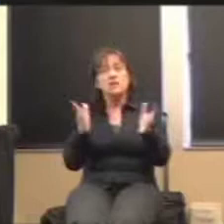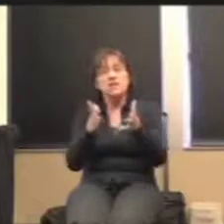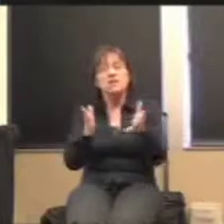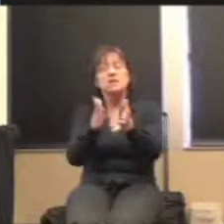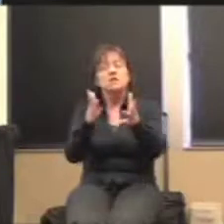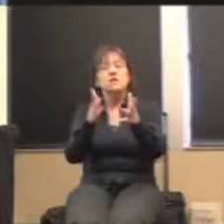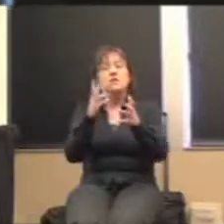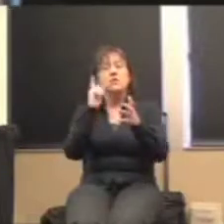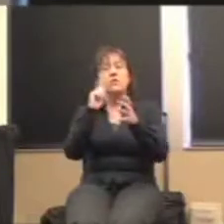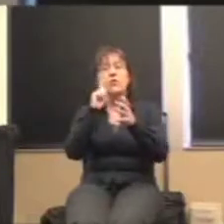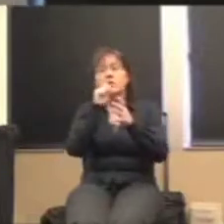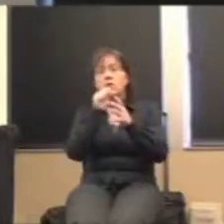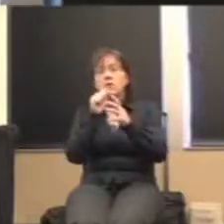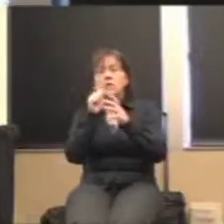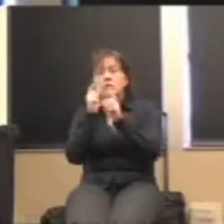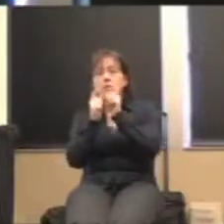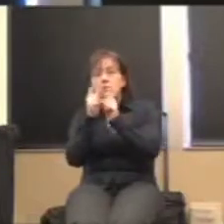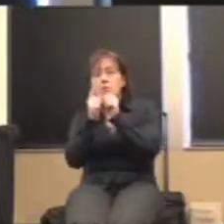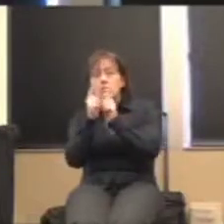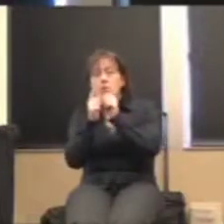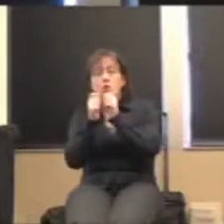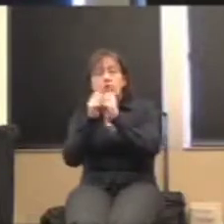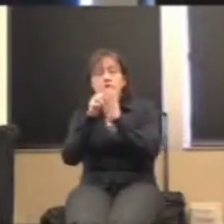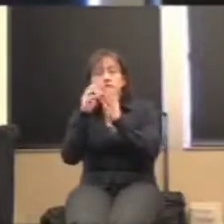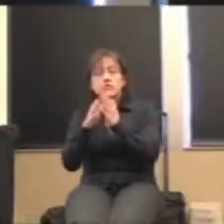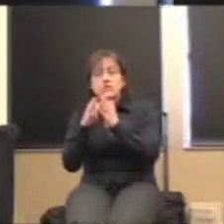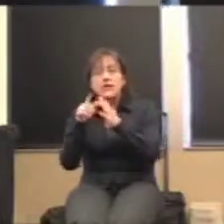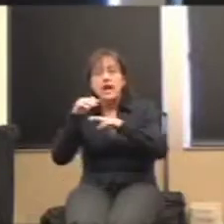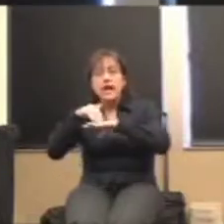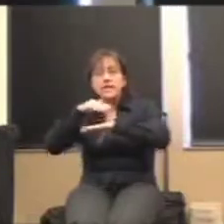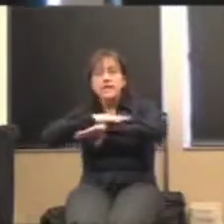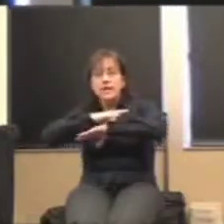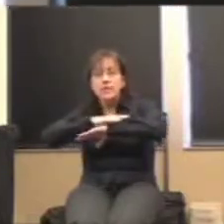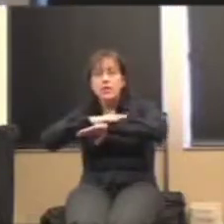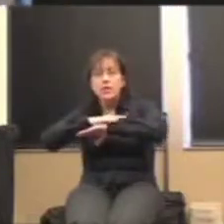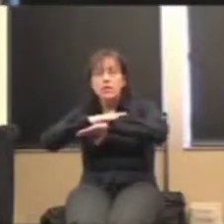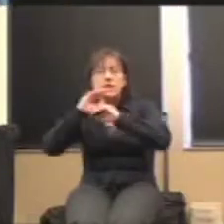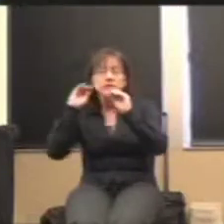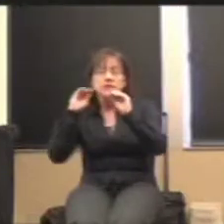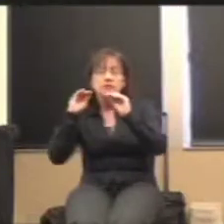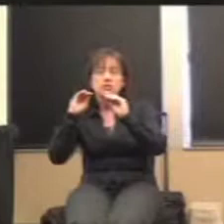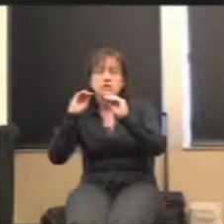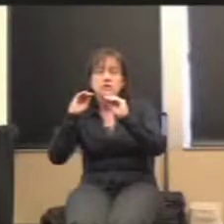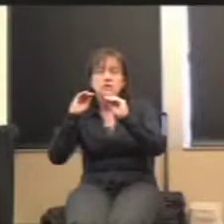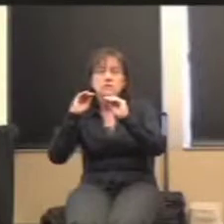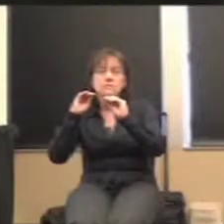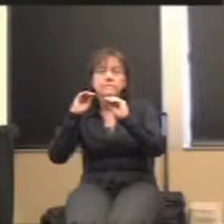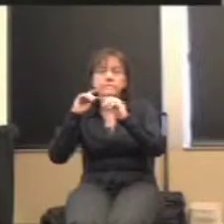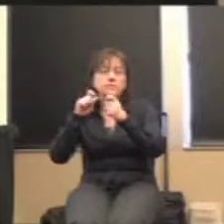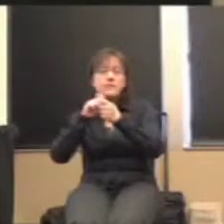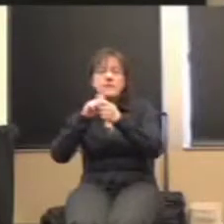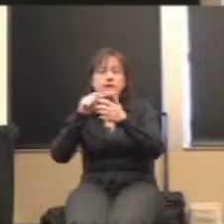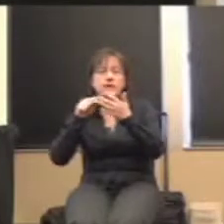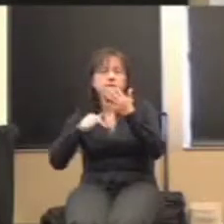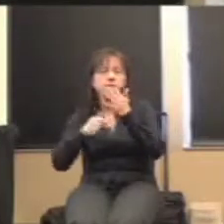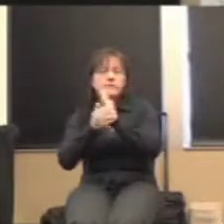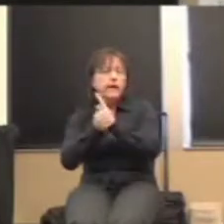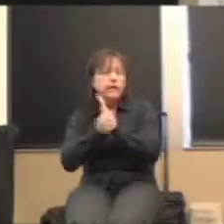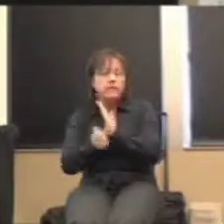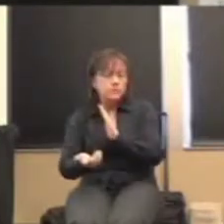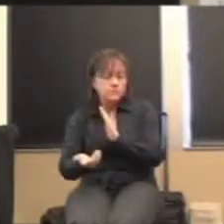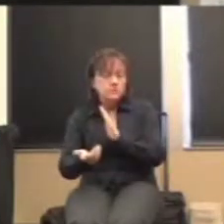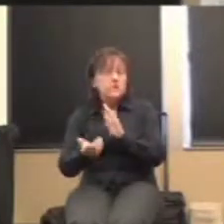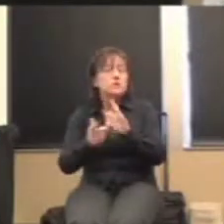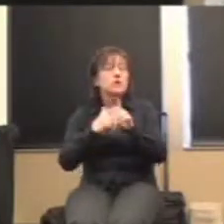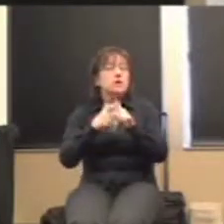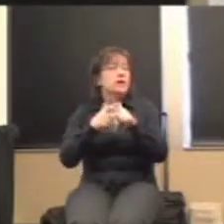working one-on-one with a student at a table teaching certain skills. And then